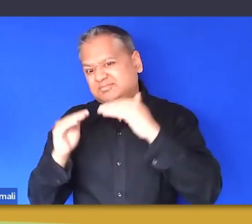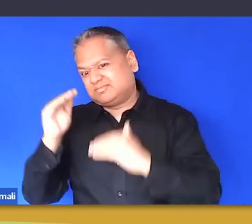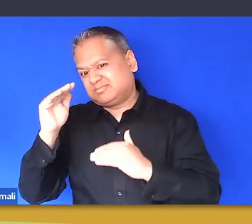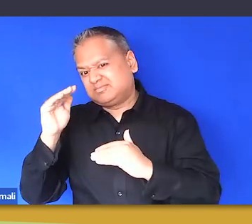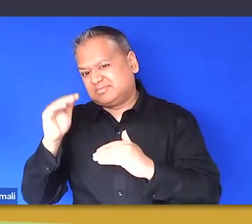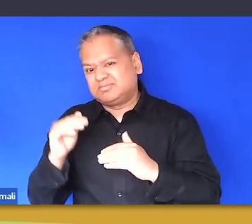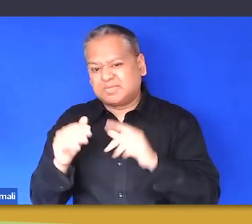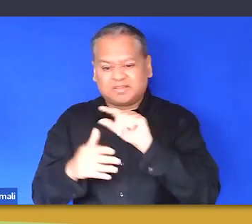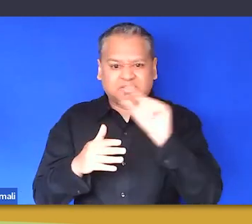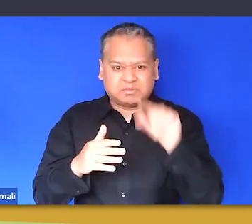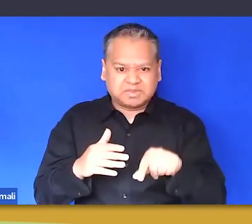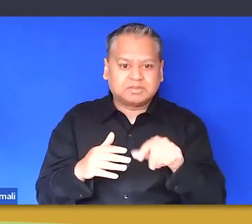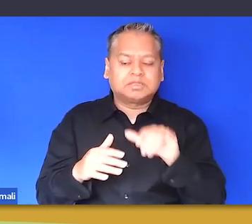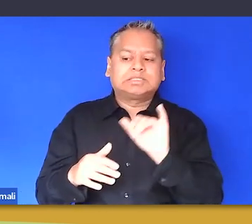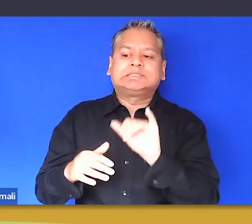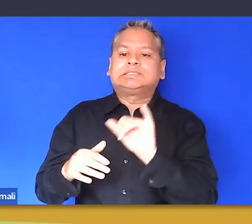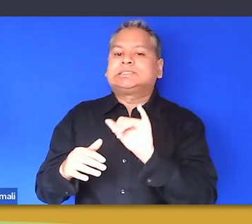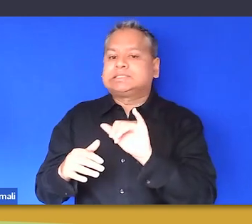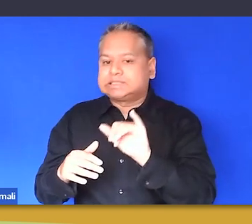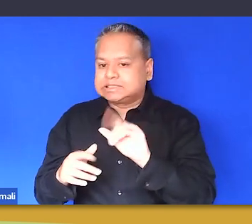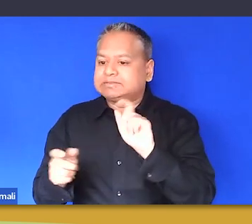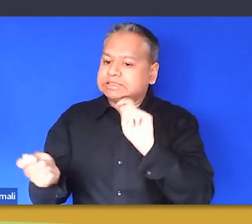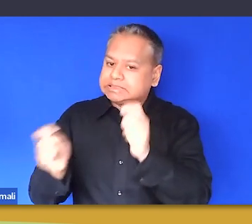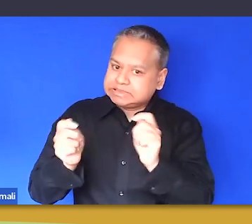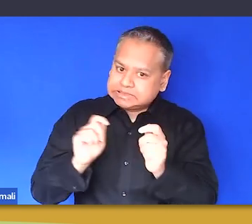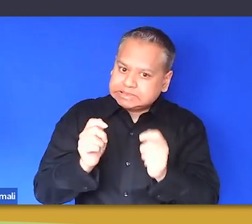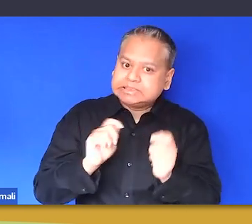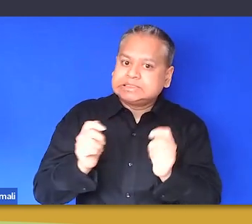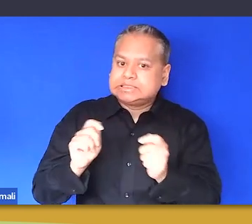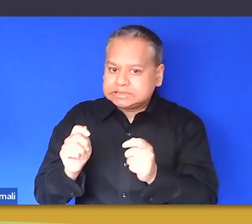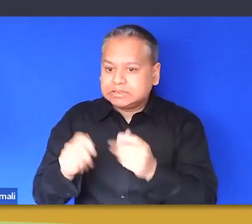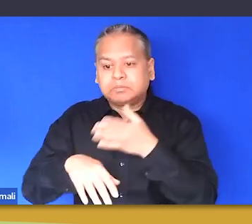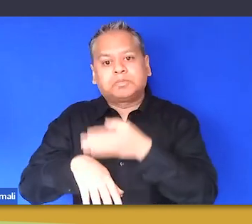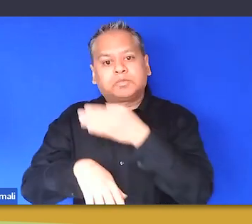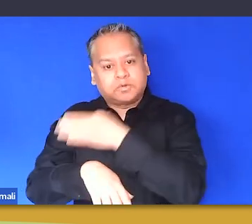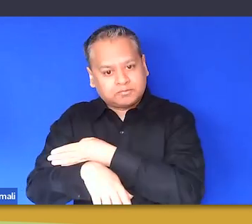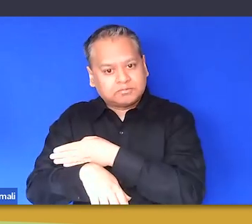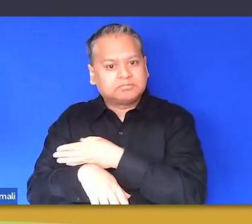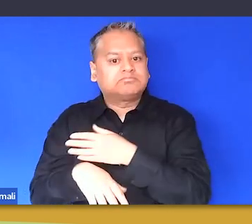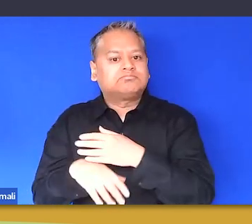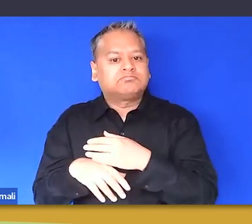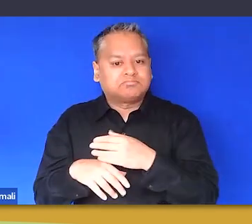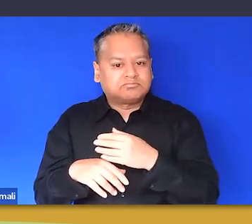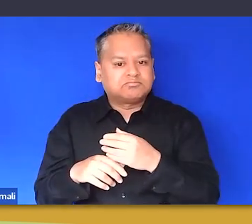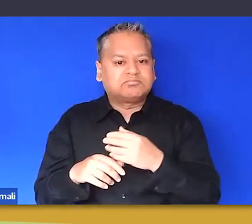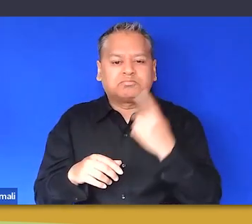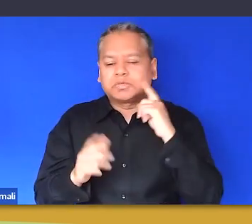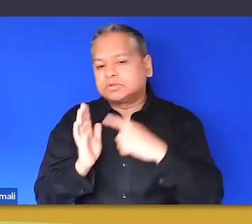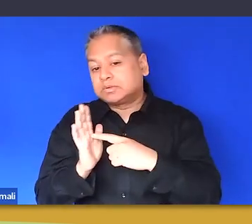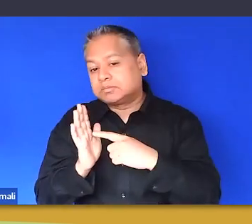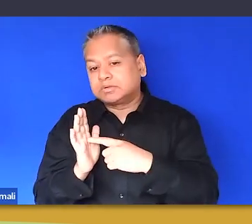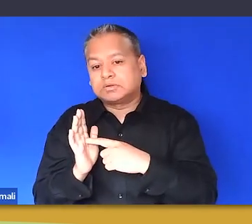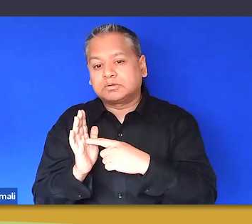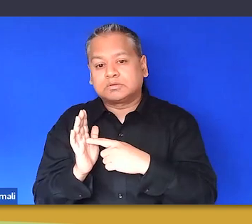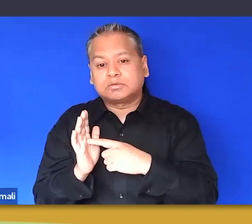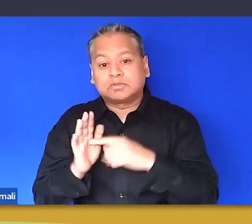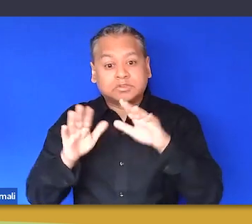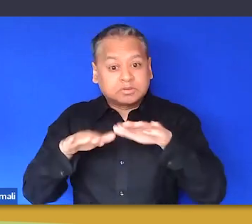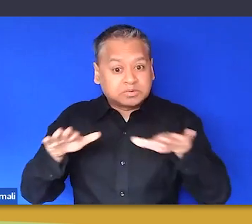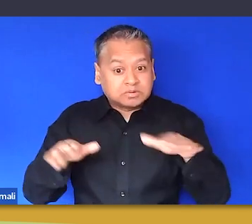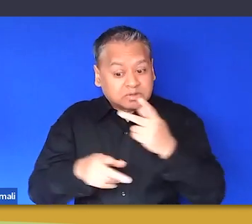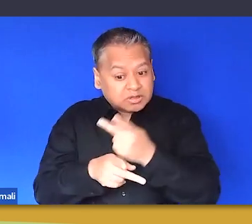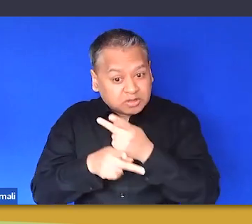these programs to improve outcomes for those communities. Social programs such as rental assistance or the affordable